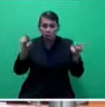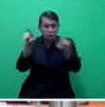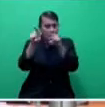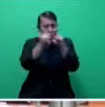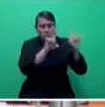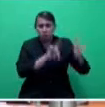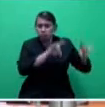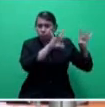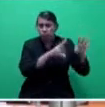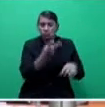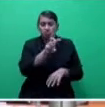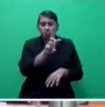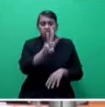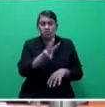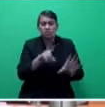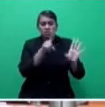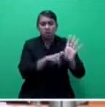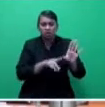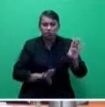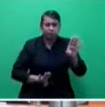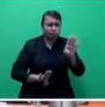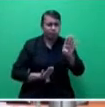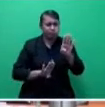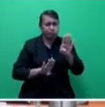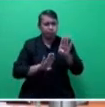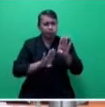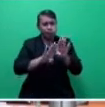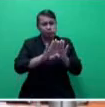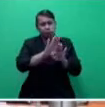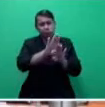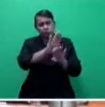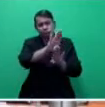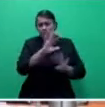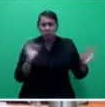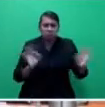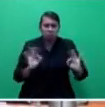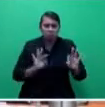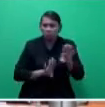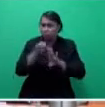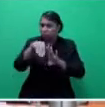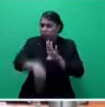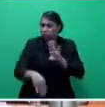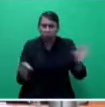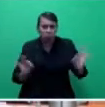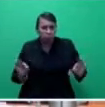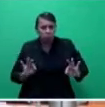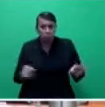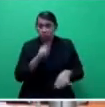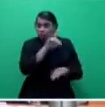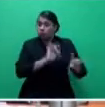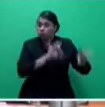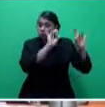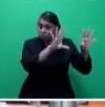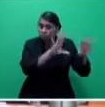growth, 23 years, one of the longest periods of growth in any of the OECD countries, Mr. Speaker, sir, even they went